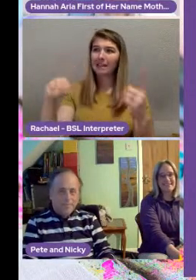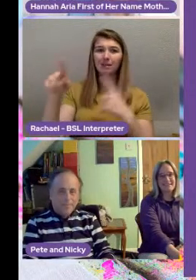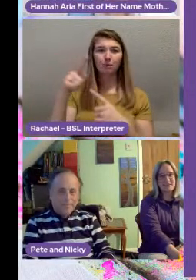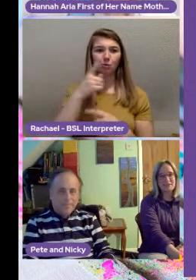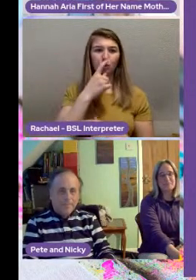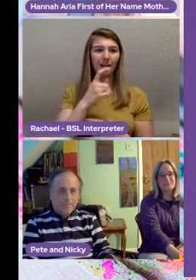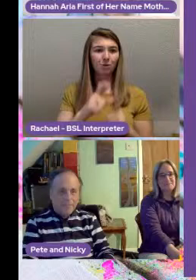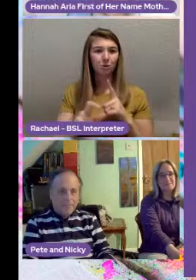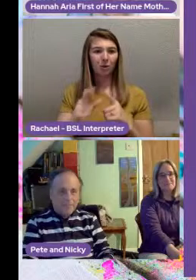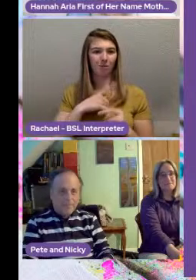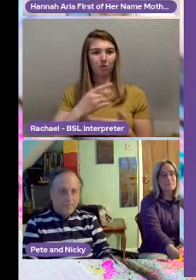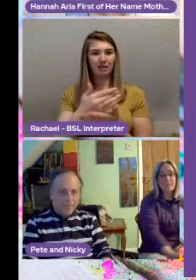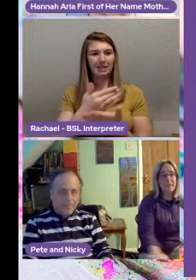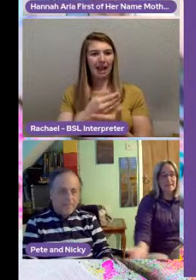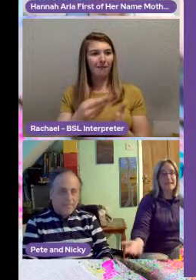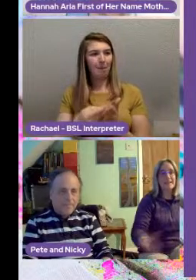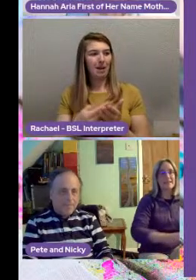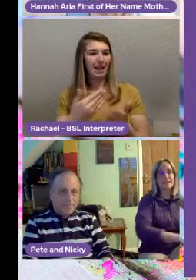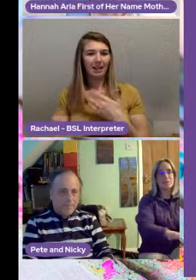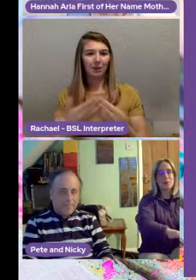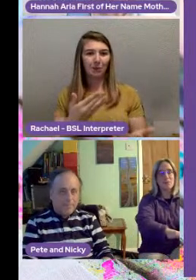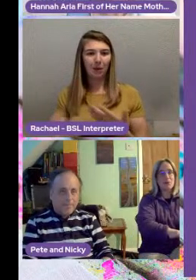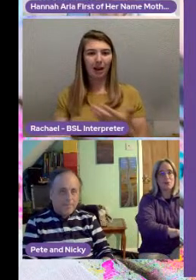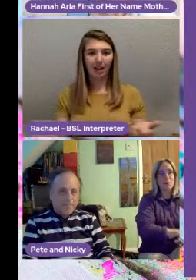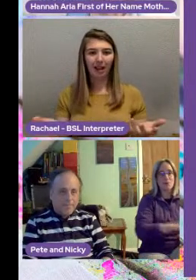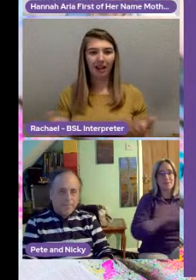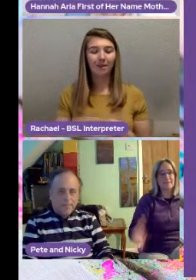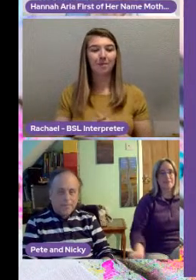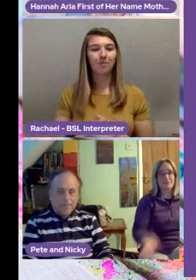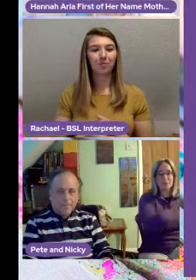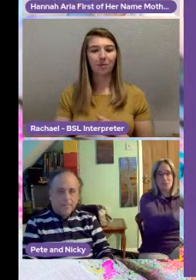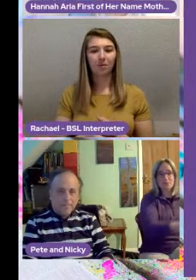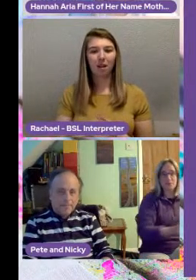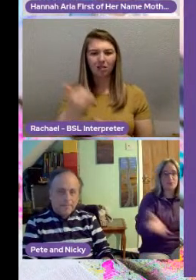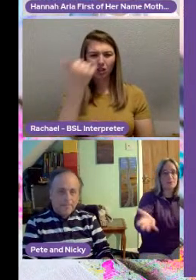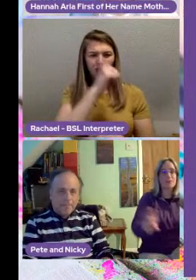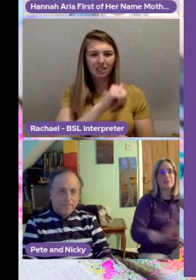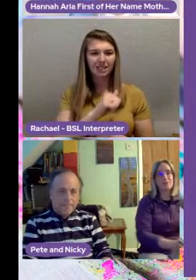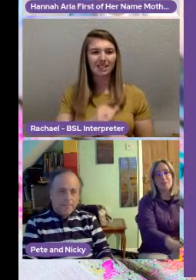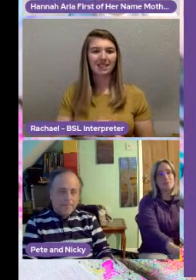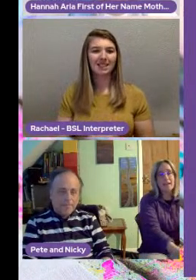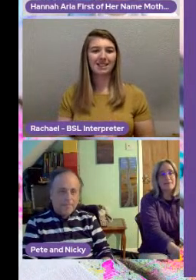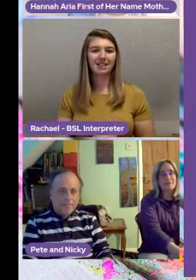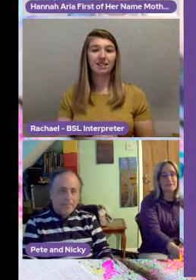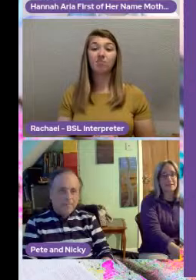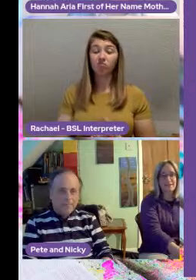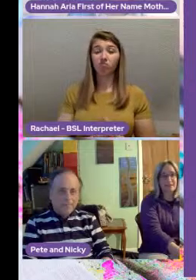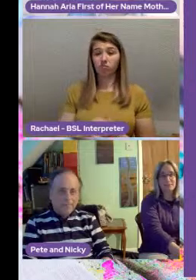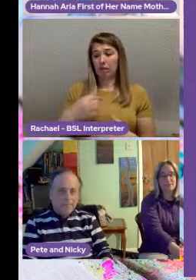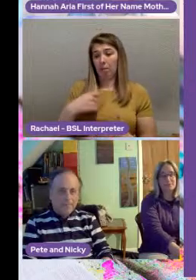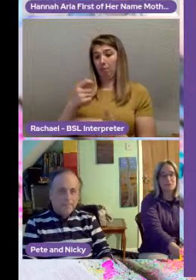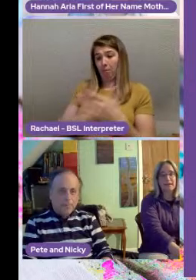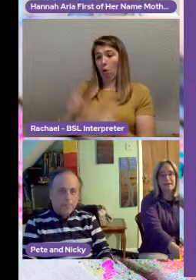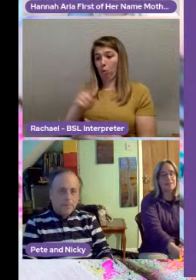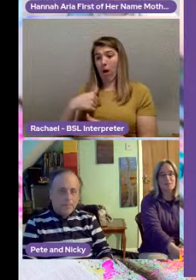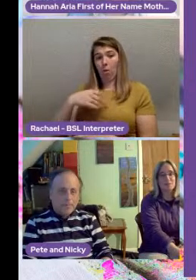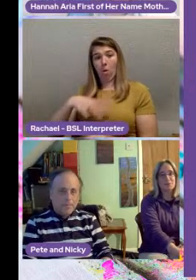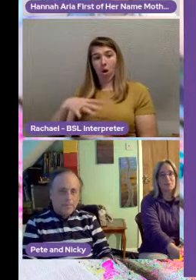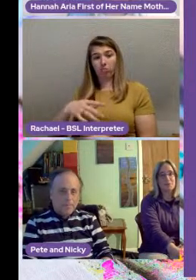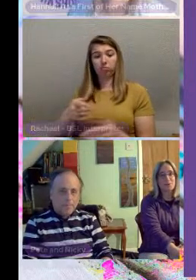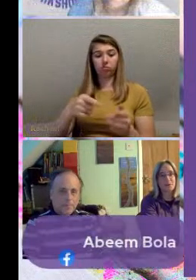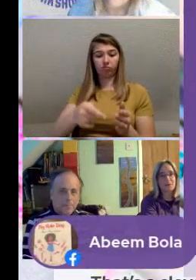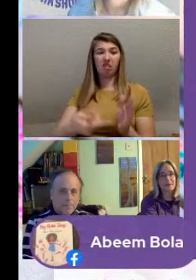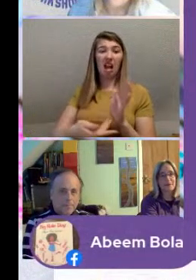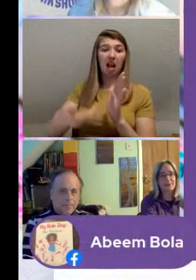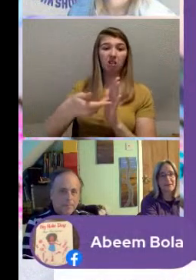you're saving the money anyway, aren't you? Exactly. Genius. You've got what you wanted, and you've also got something for somebody else, and it really